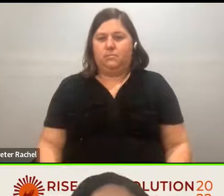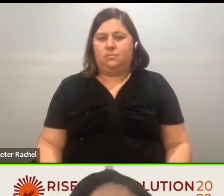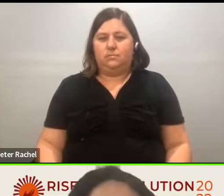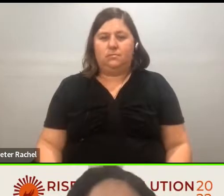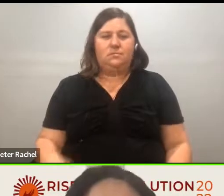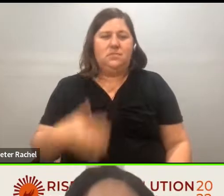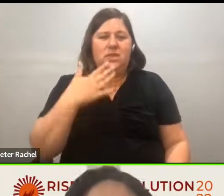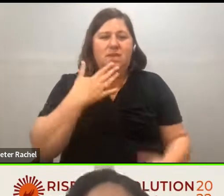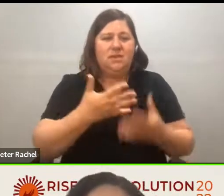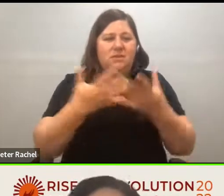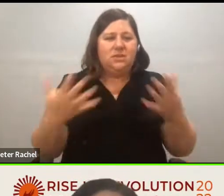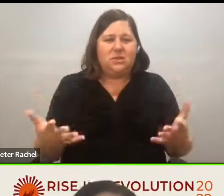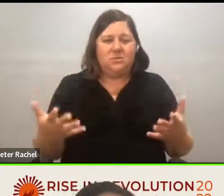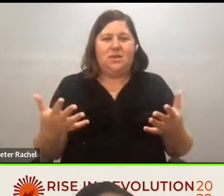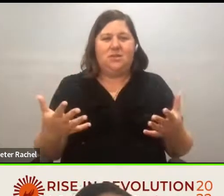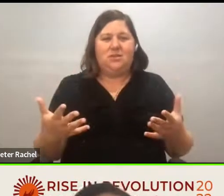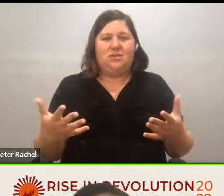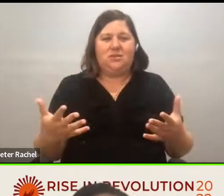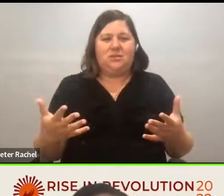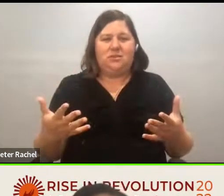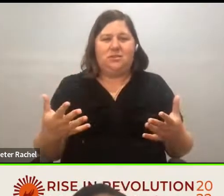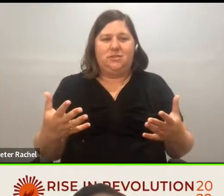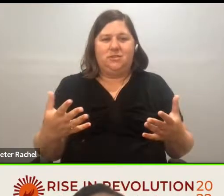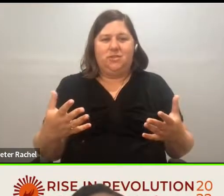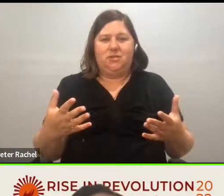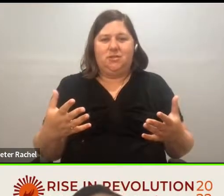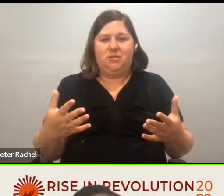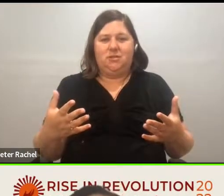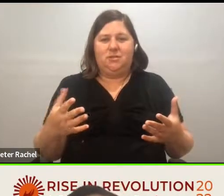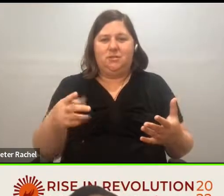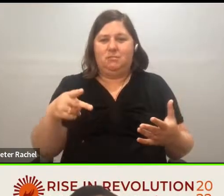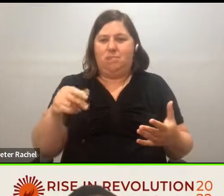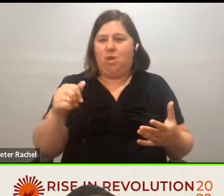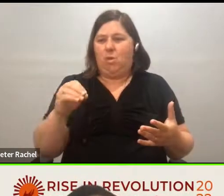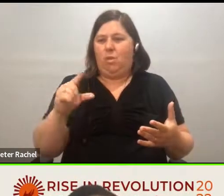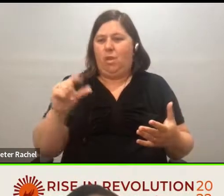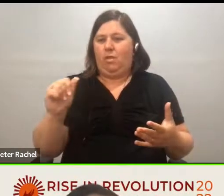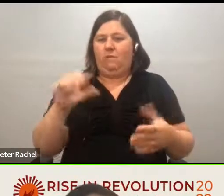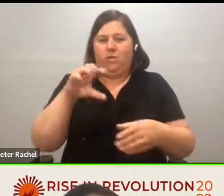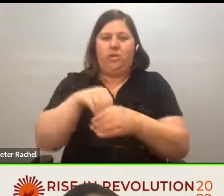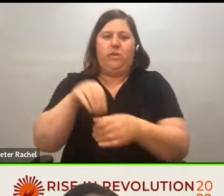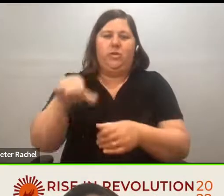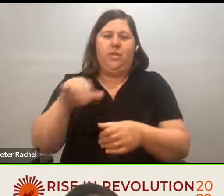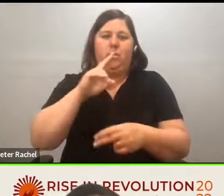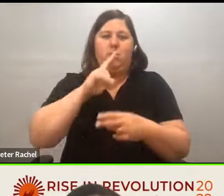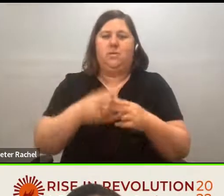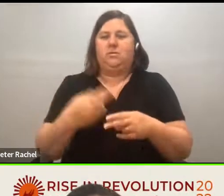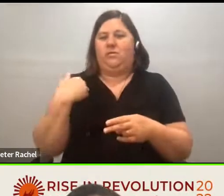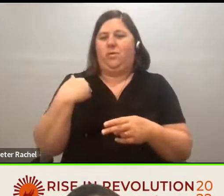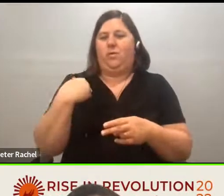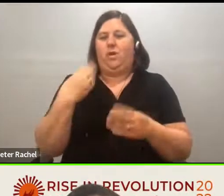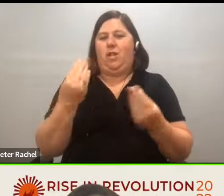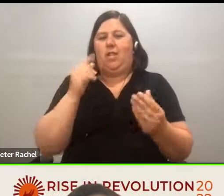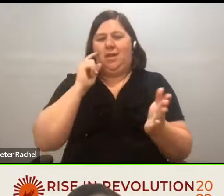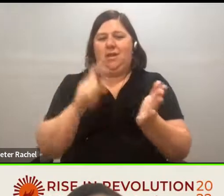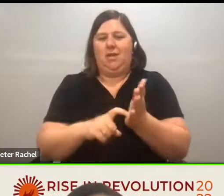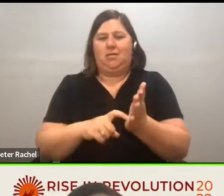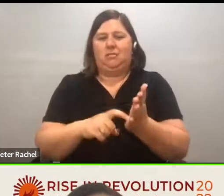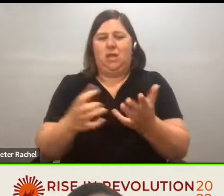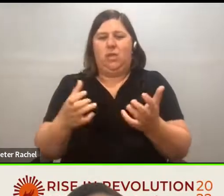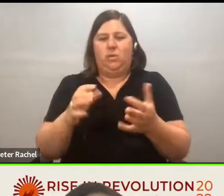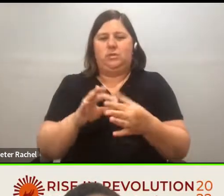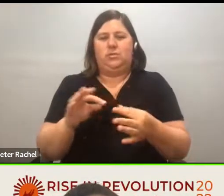Yeah, thank you so much, Paula, for uplifting that. I believe we mentioned this earlier in our land acknowledgement. I want to